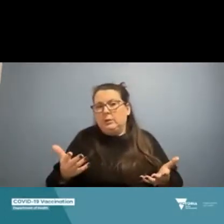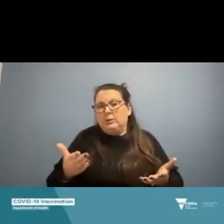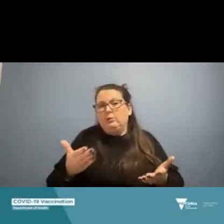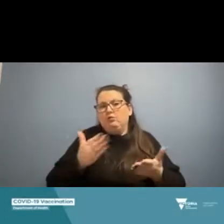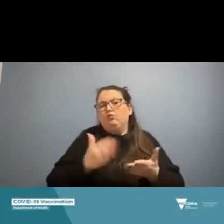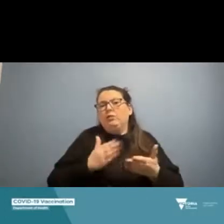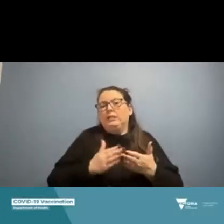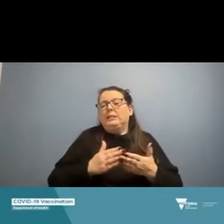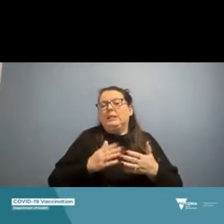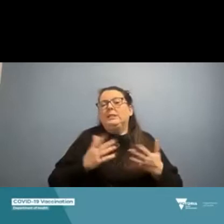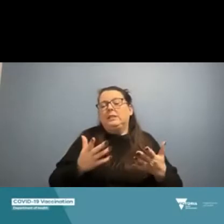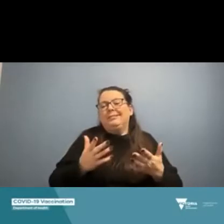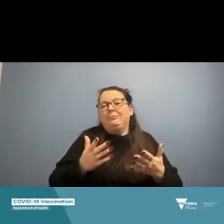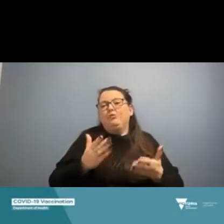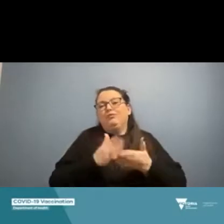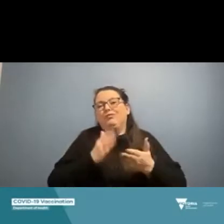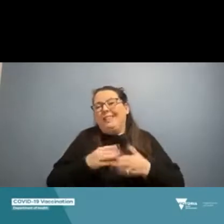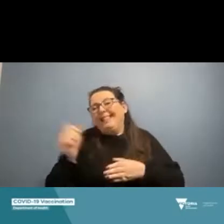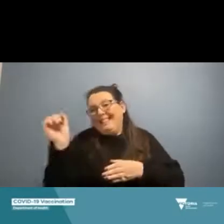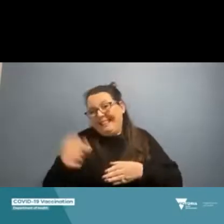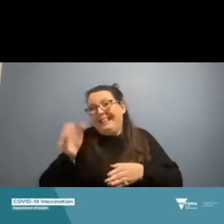isolation period. But yeah, you do have to wait it out,